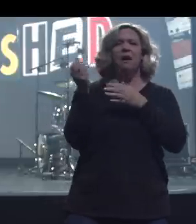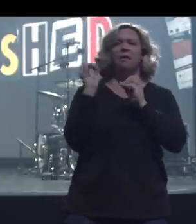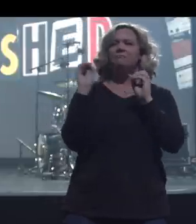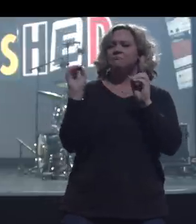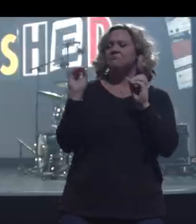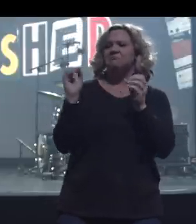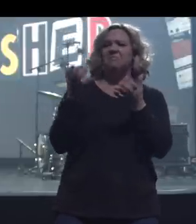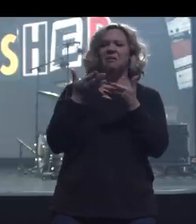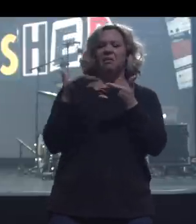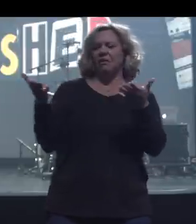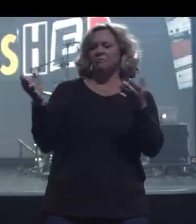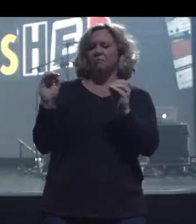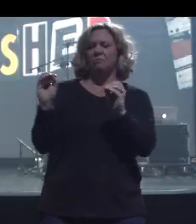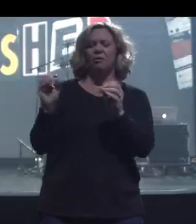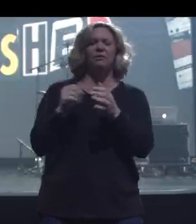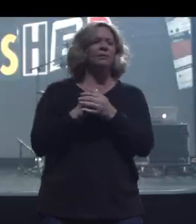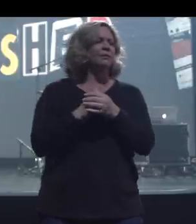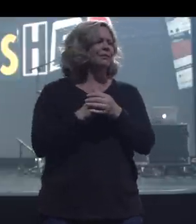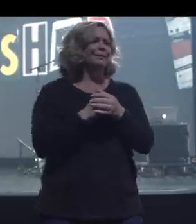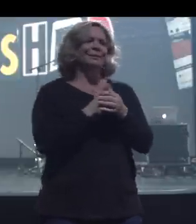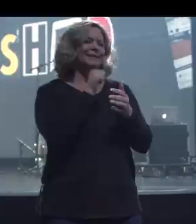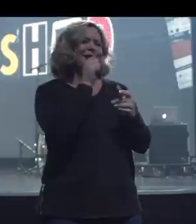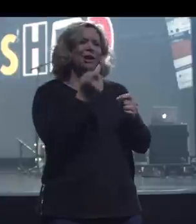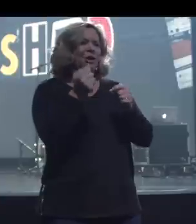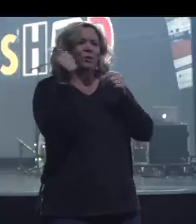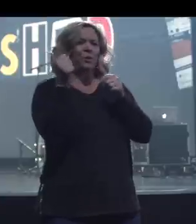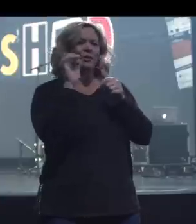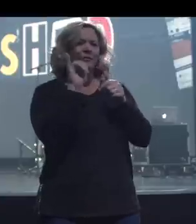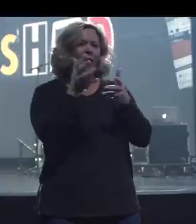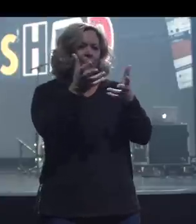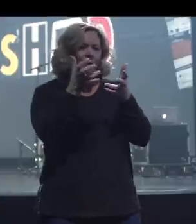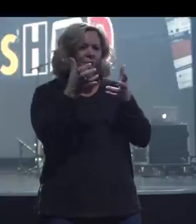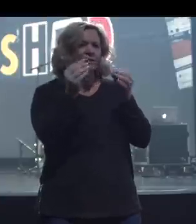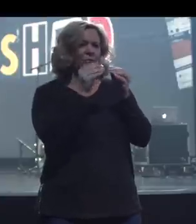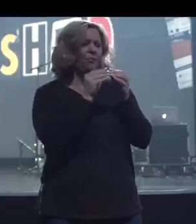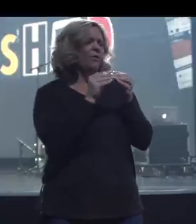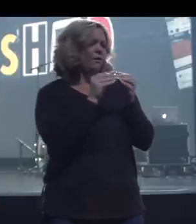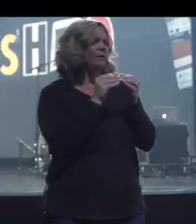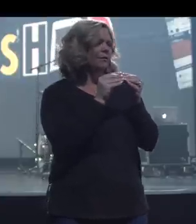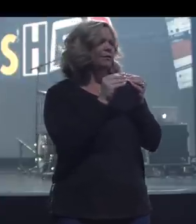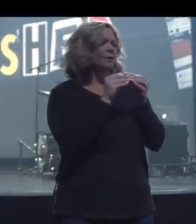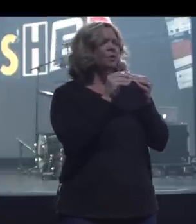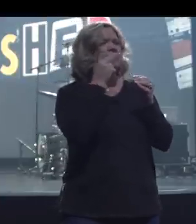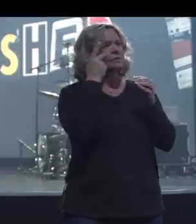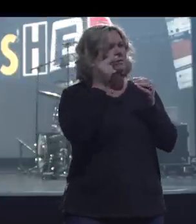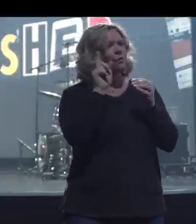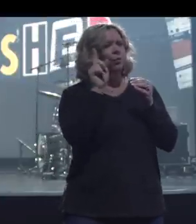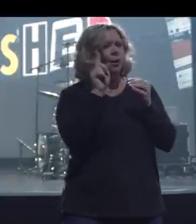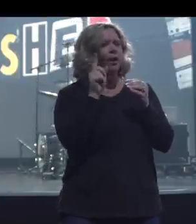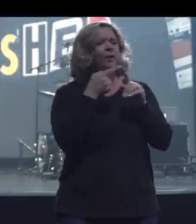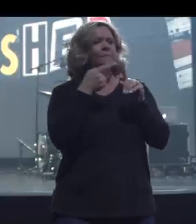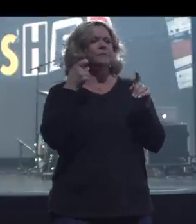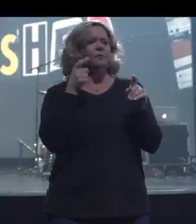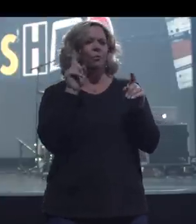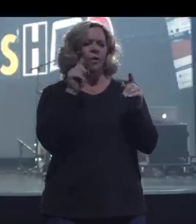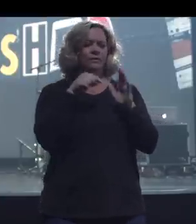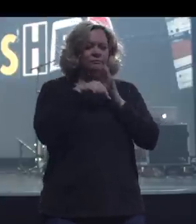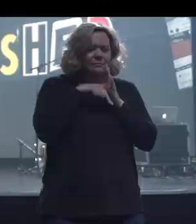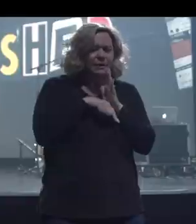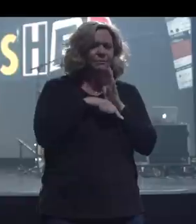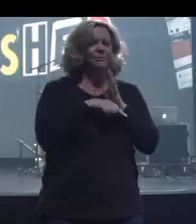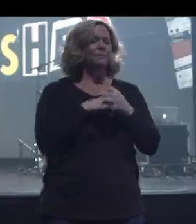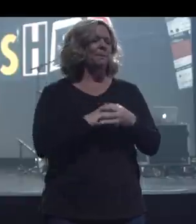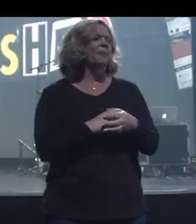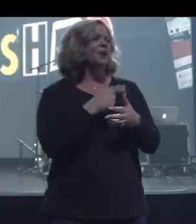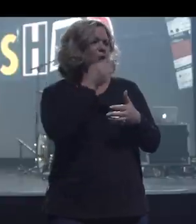you? I mean, it gets all rid of all of it? Well, maybe not. We have to do something different. We have to see where it comes from. But it's an insatiable appetite, and you